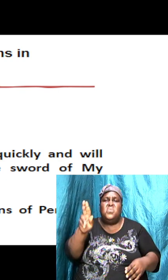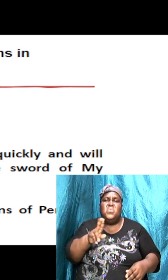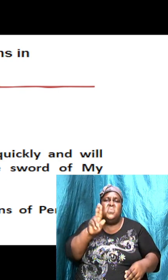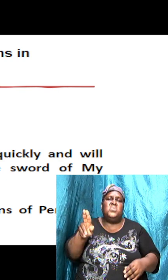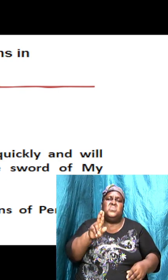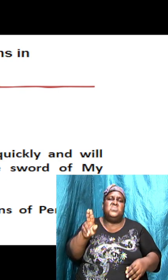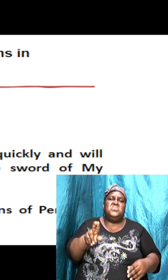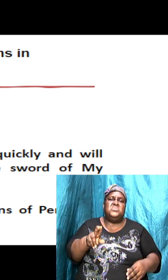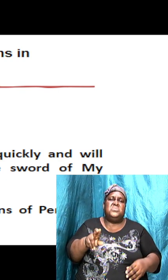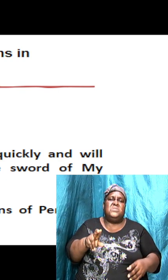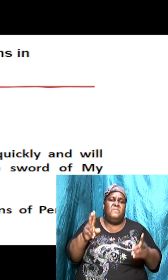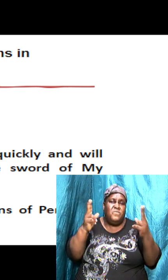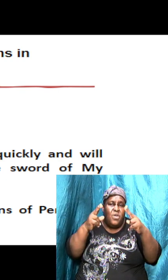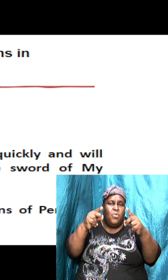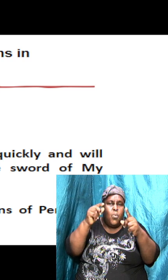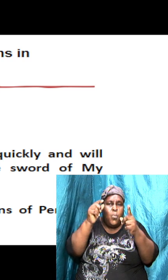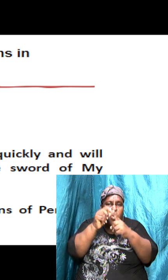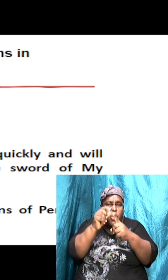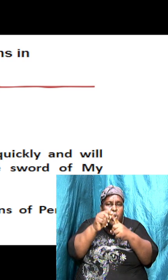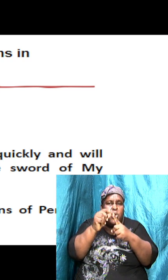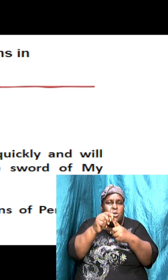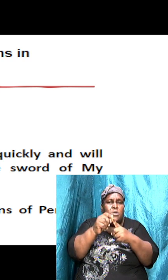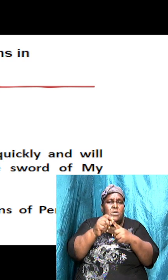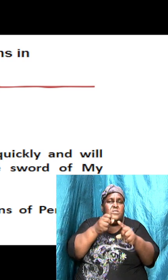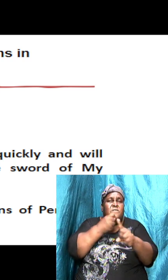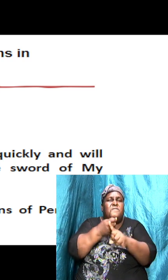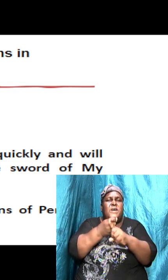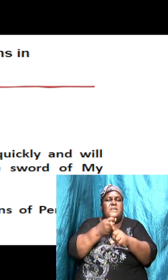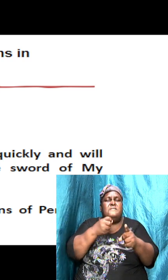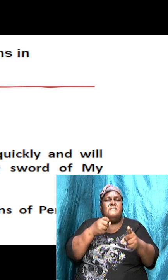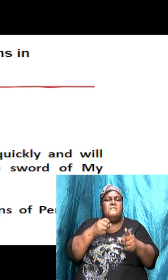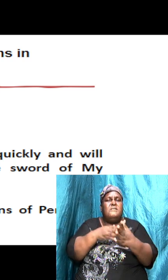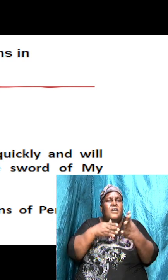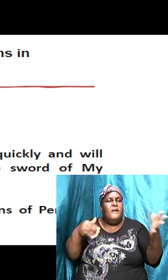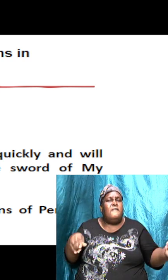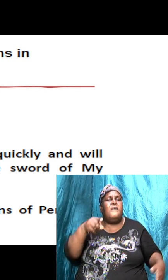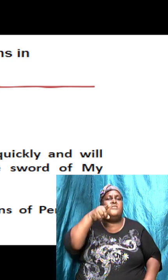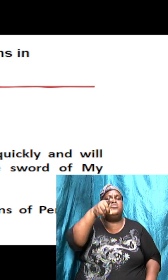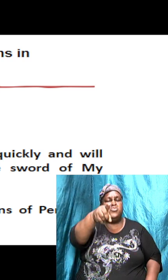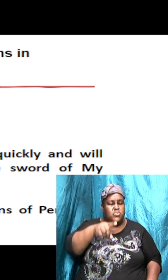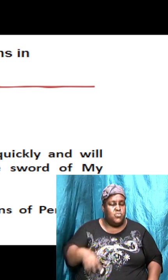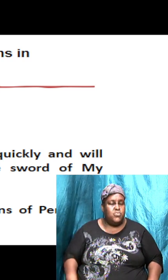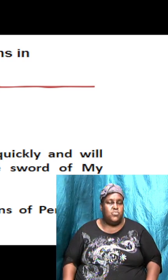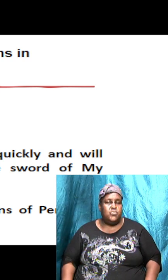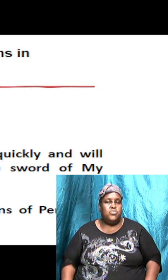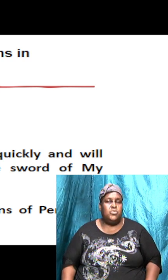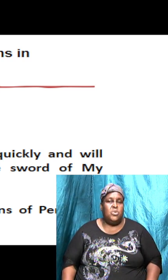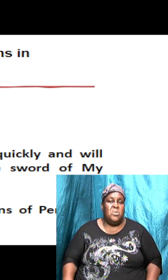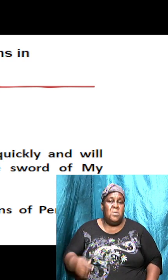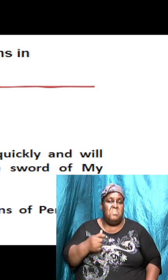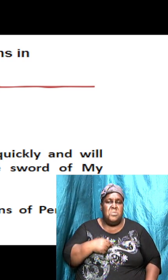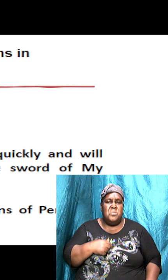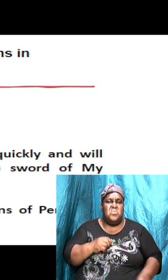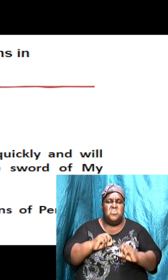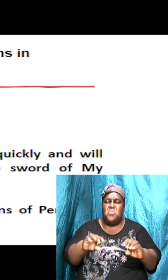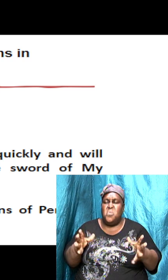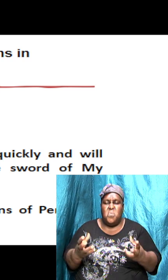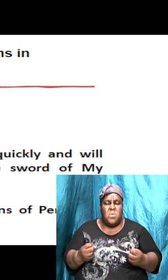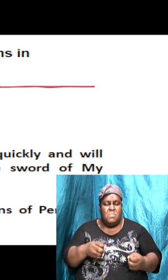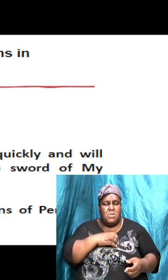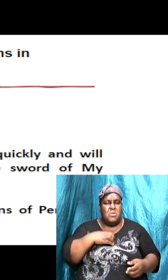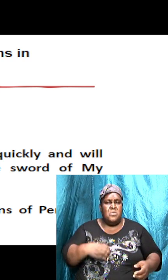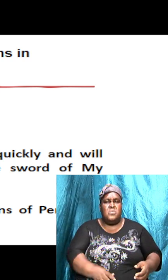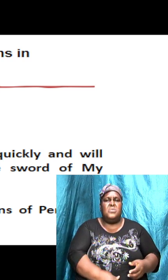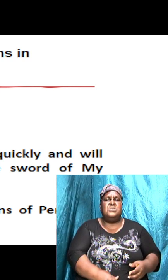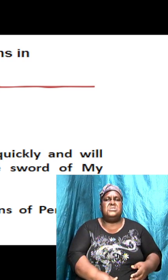fight against you. I wouldn't want to be a Christian person that Jesus fight against.